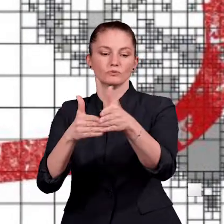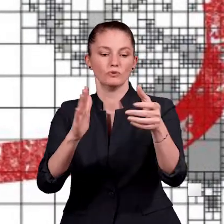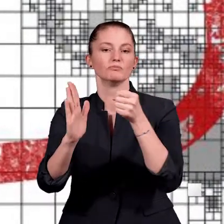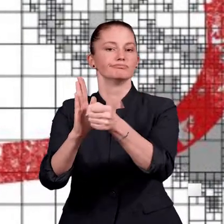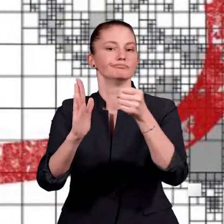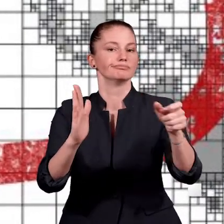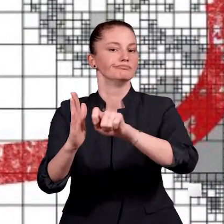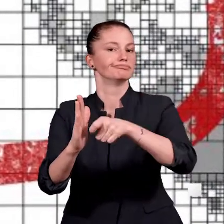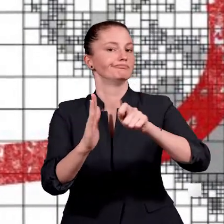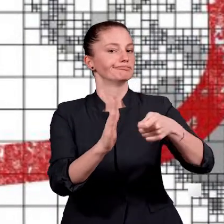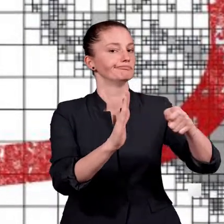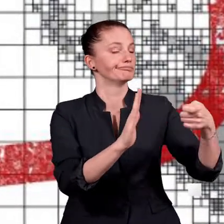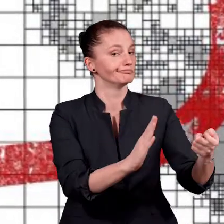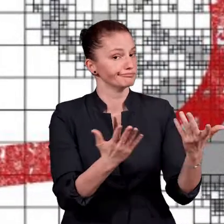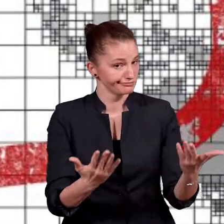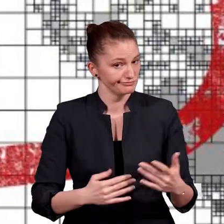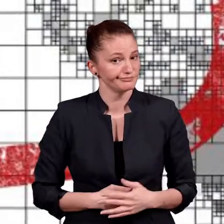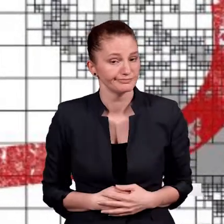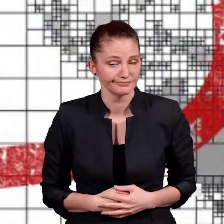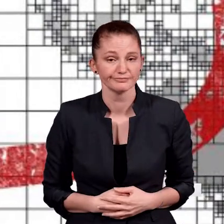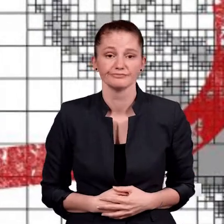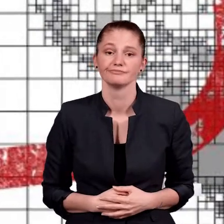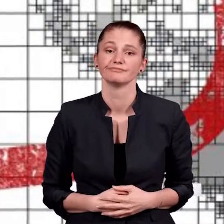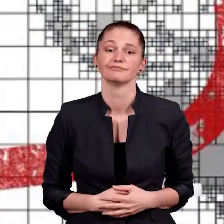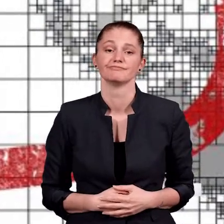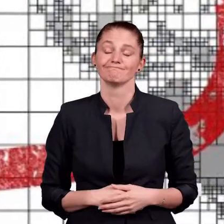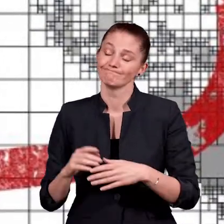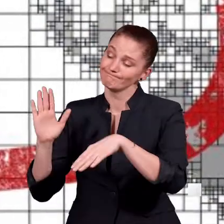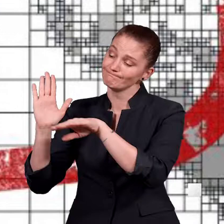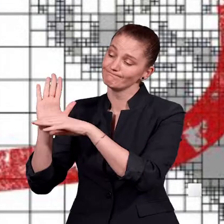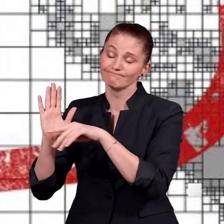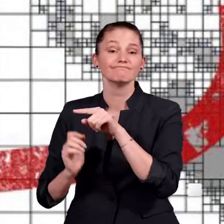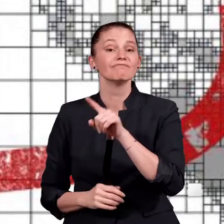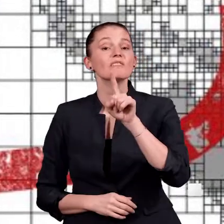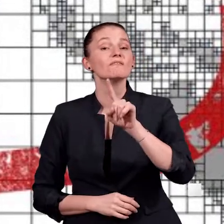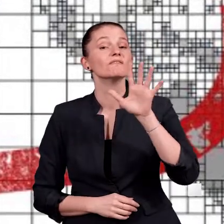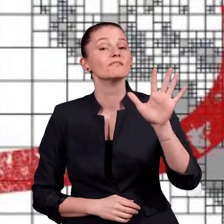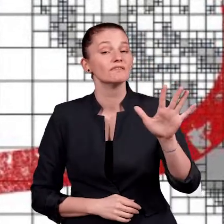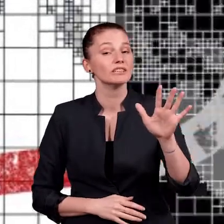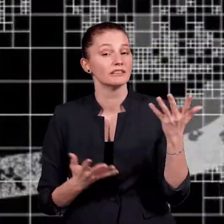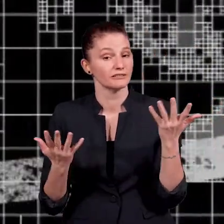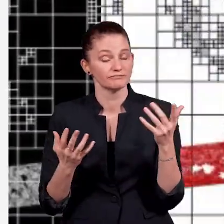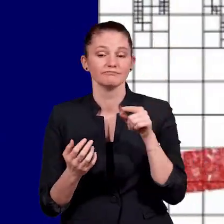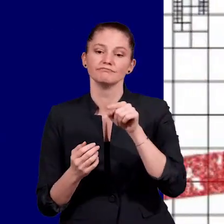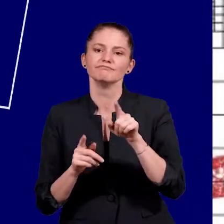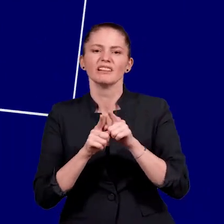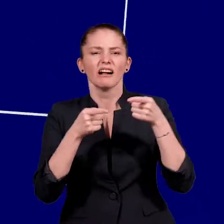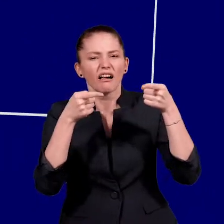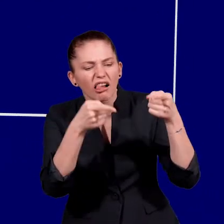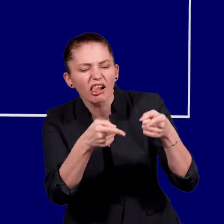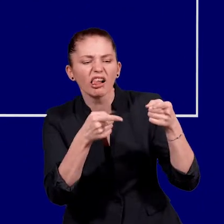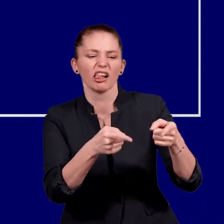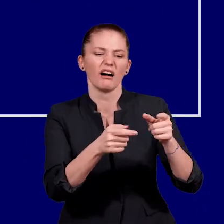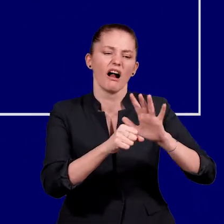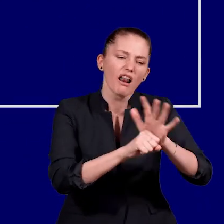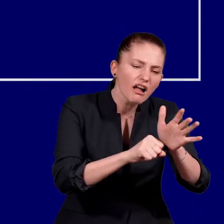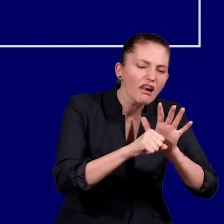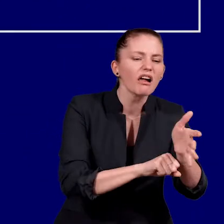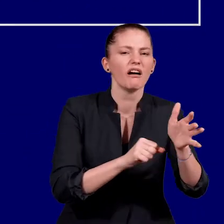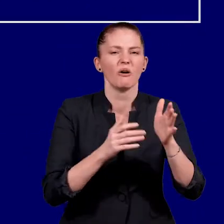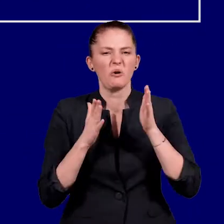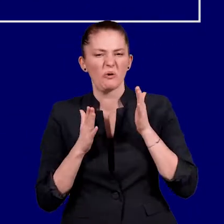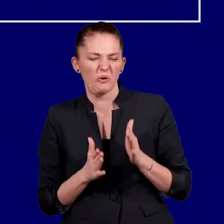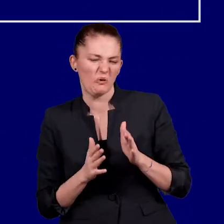countries including Finland, the Republic of Ireland, Spain, and Italy. Article